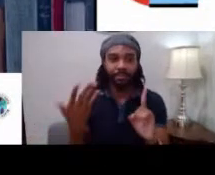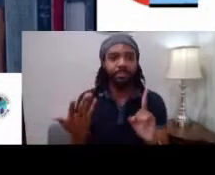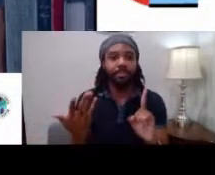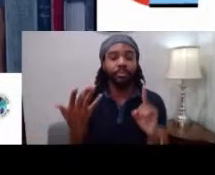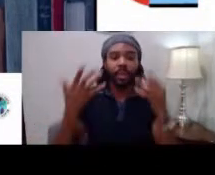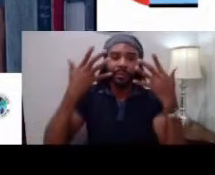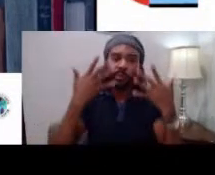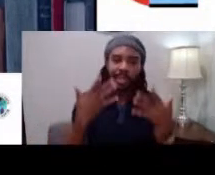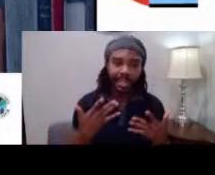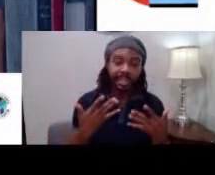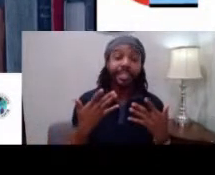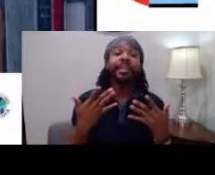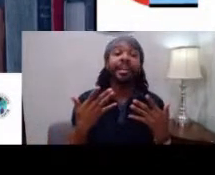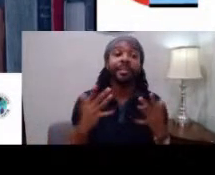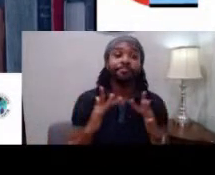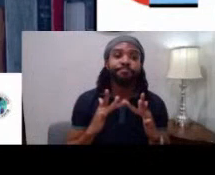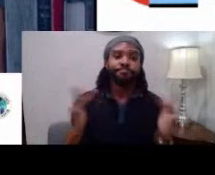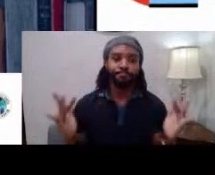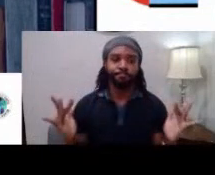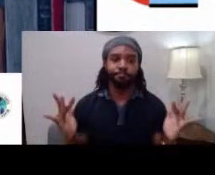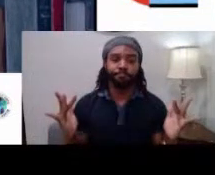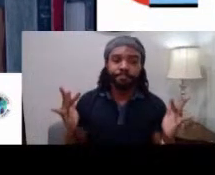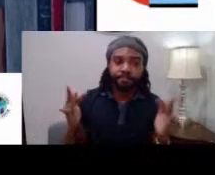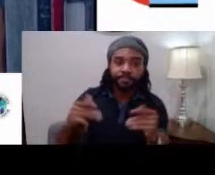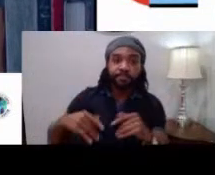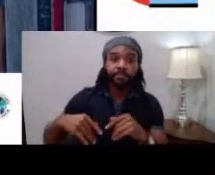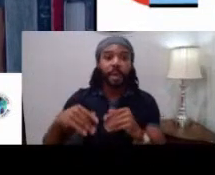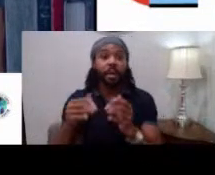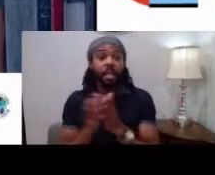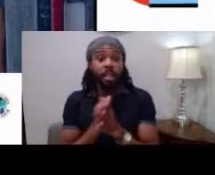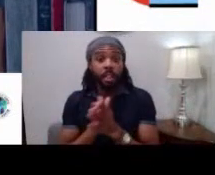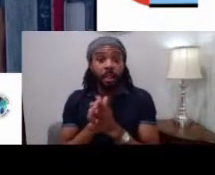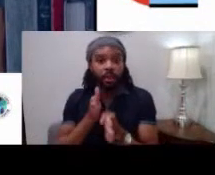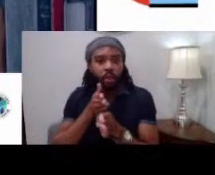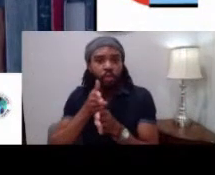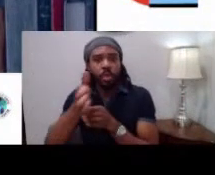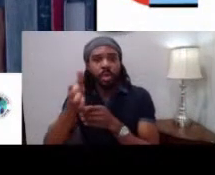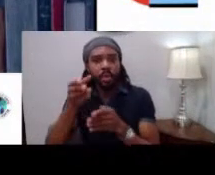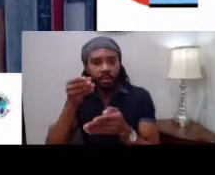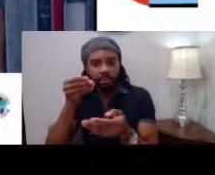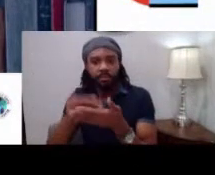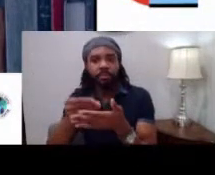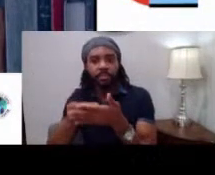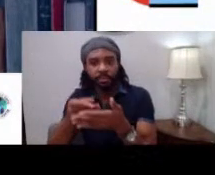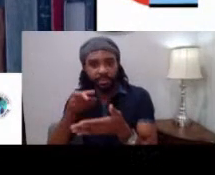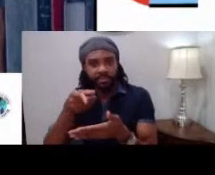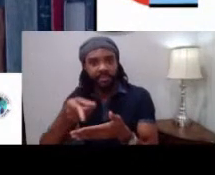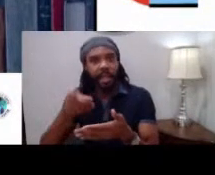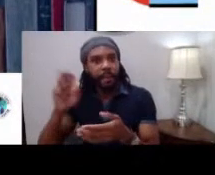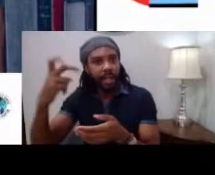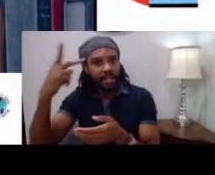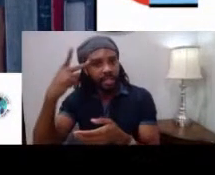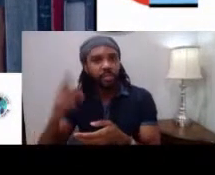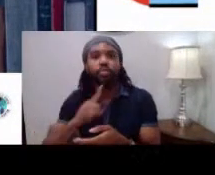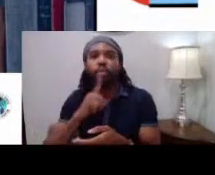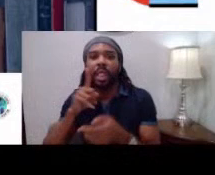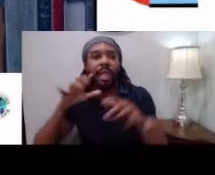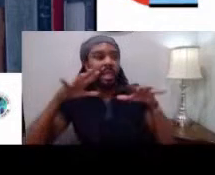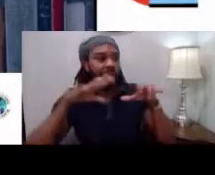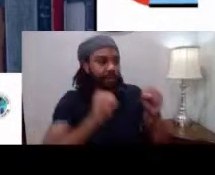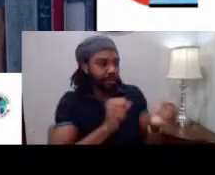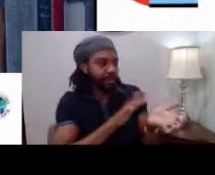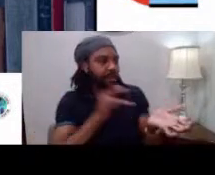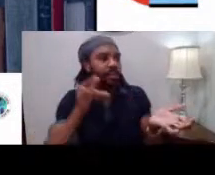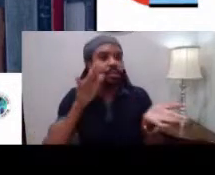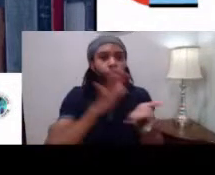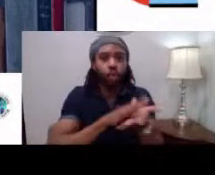Unfortunately, out of touch and career-driven politicians have really hijacked our nation's schools and school boards. They've launched, as